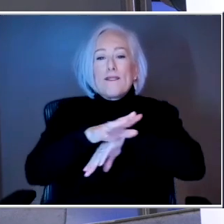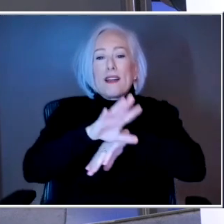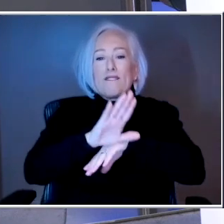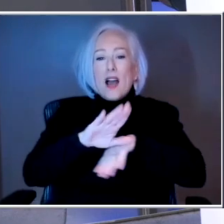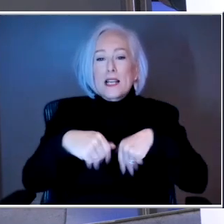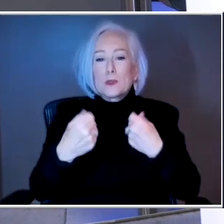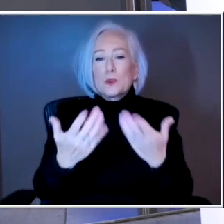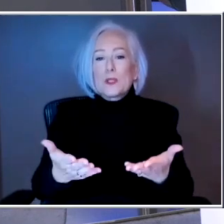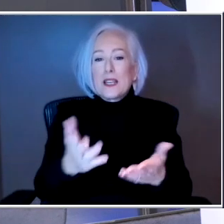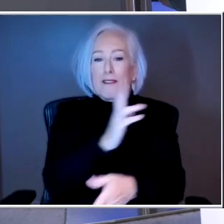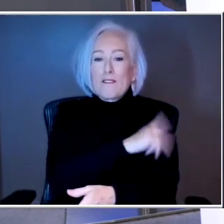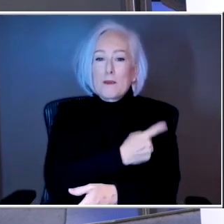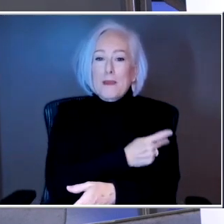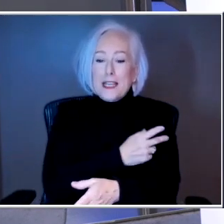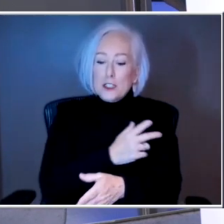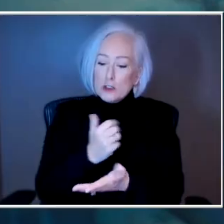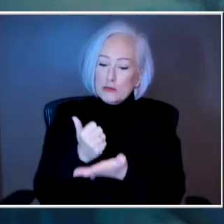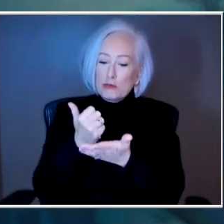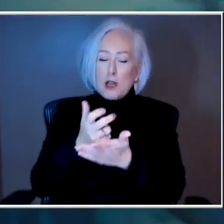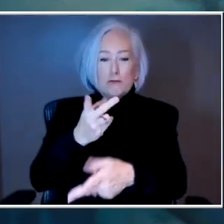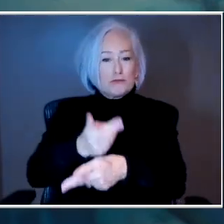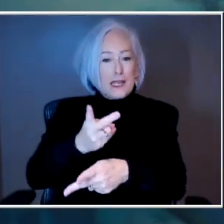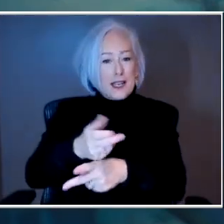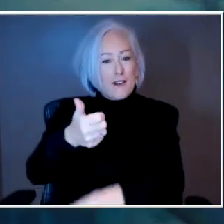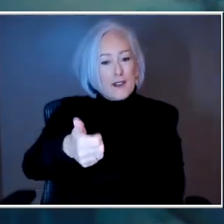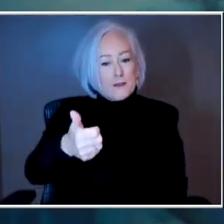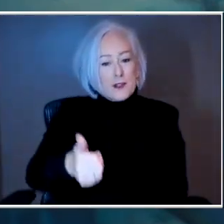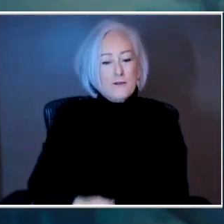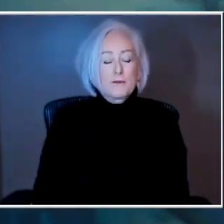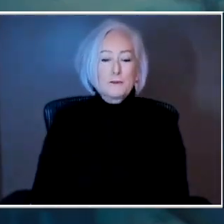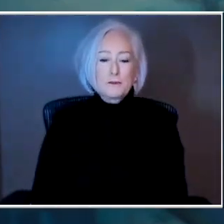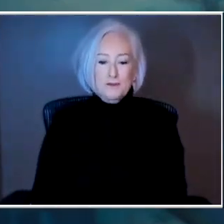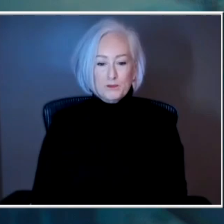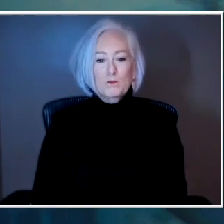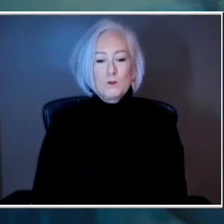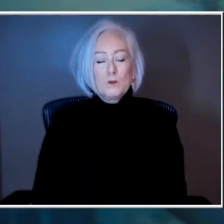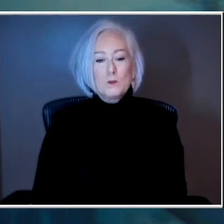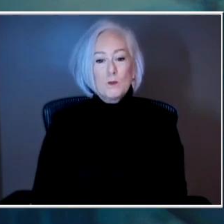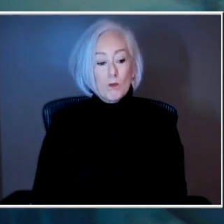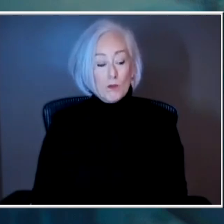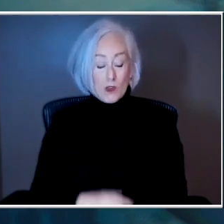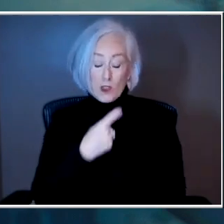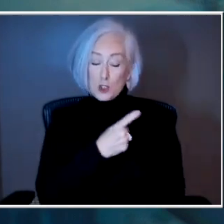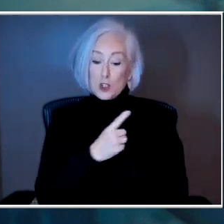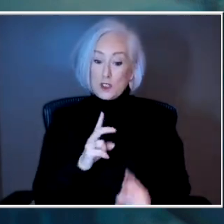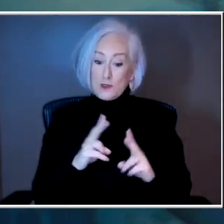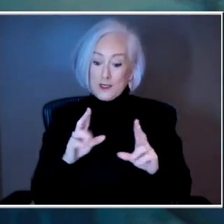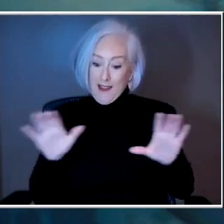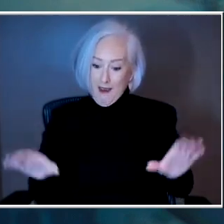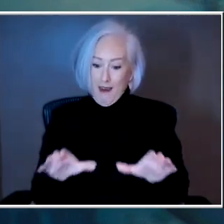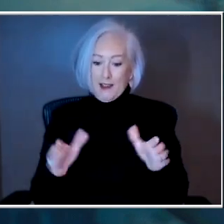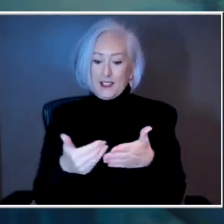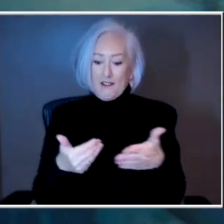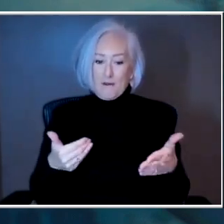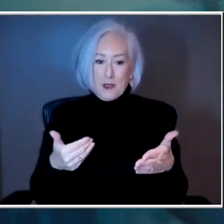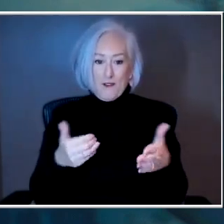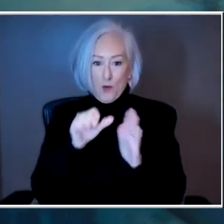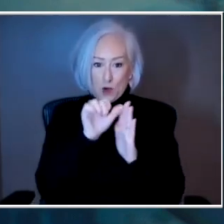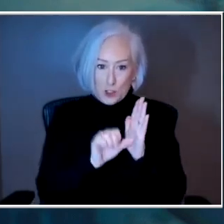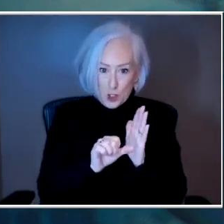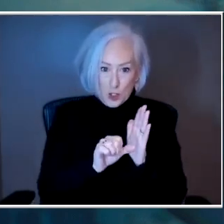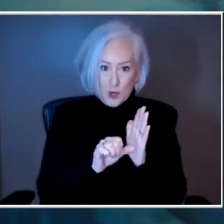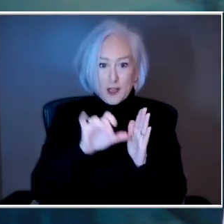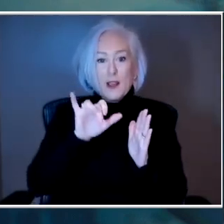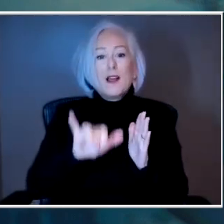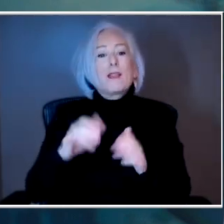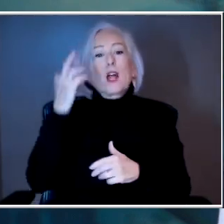home to take care of themselves and trying to bounce back? So I think part of it's because she was so active before surgery that she also did really well afterwards. So